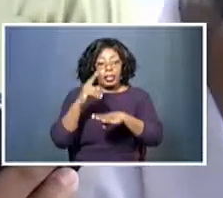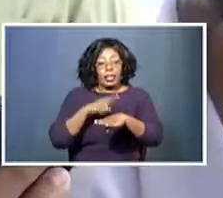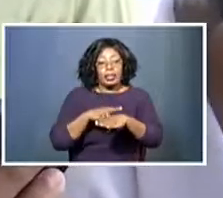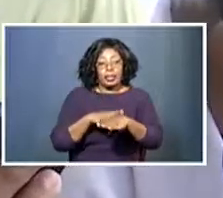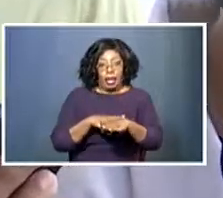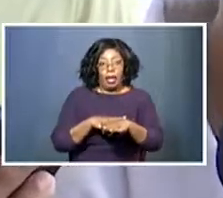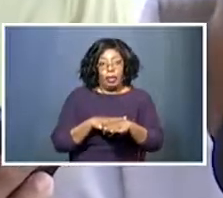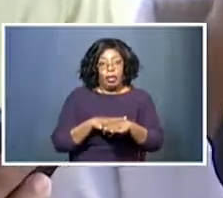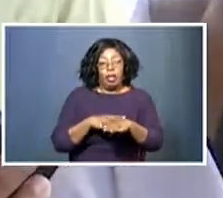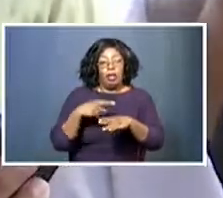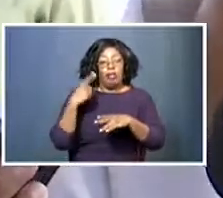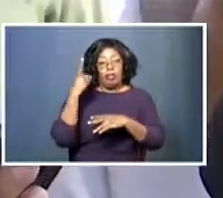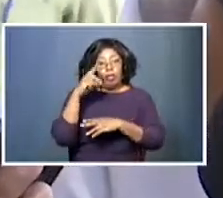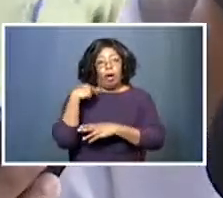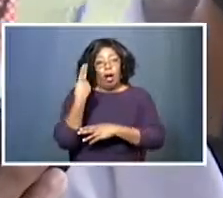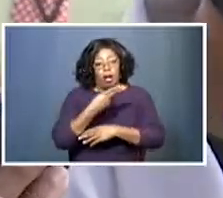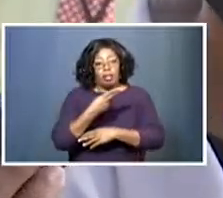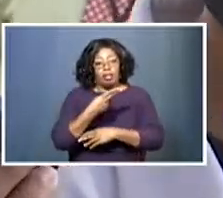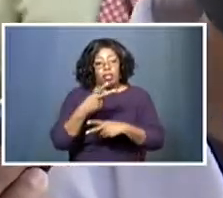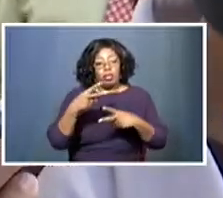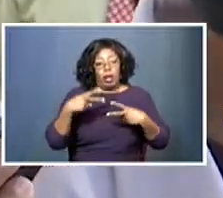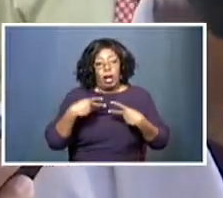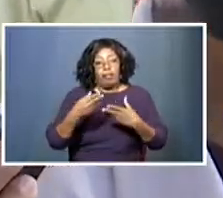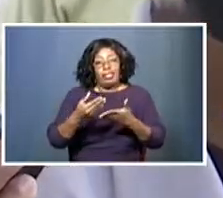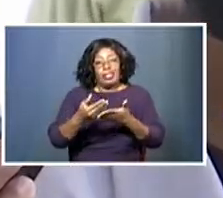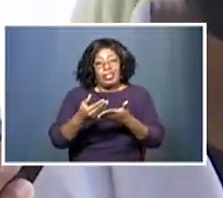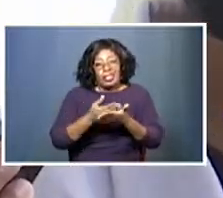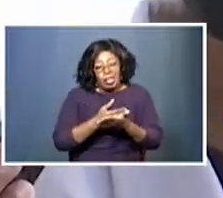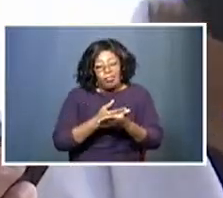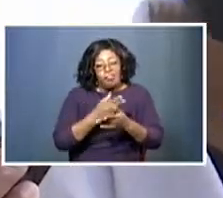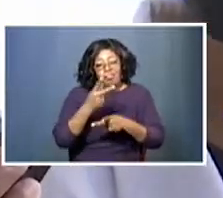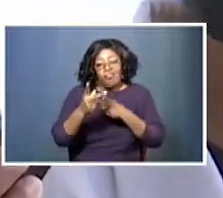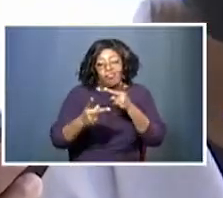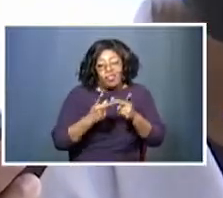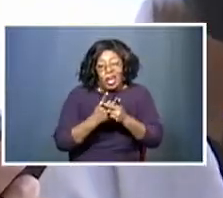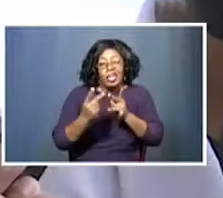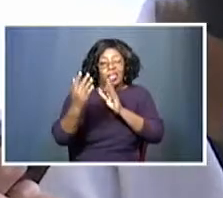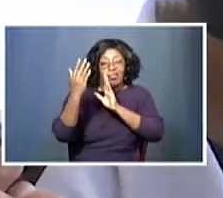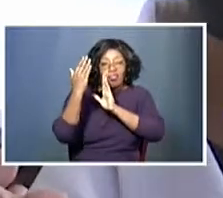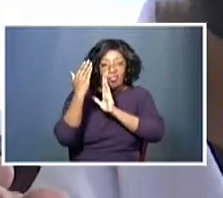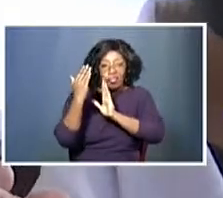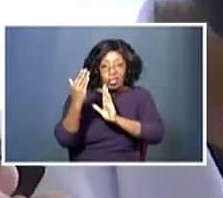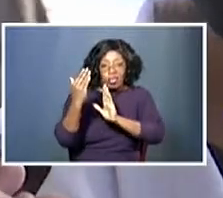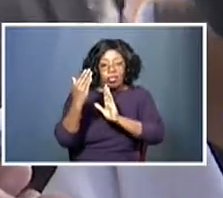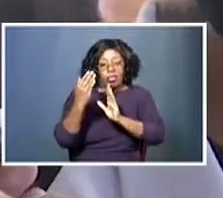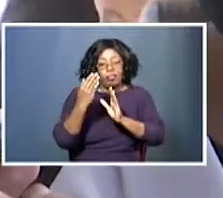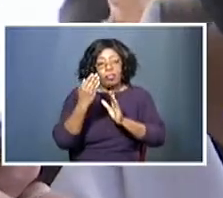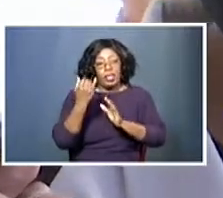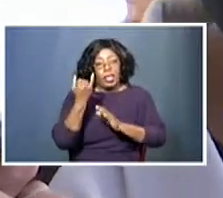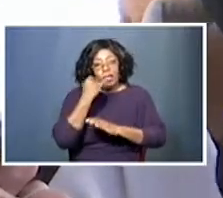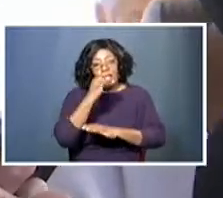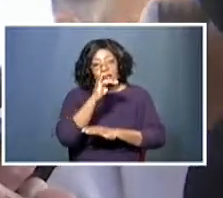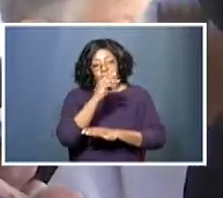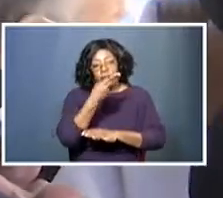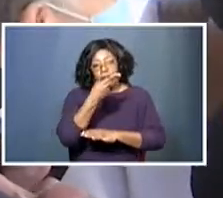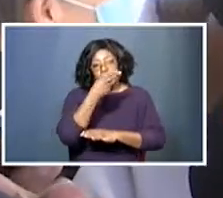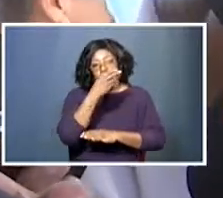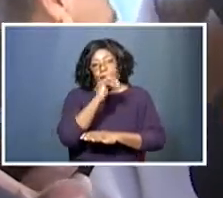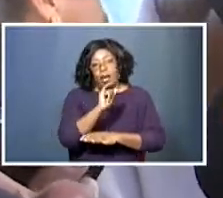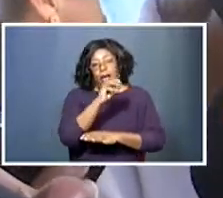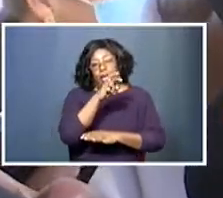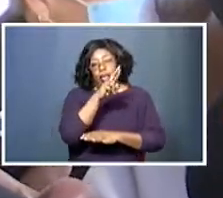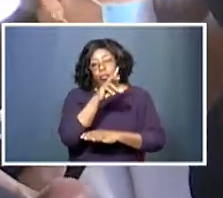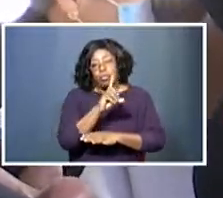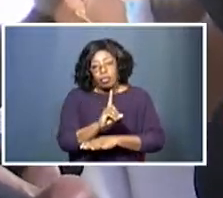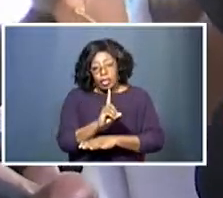come for us to be able to have some sort of face-to-face, whether it be a hybrid model or direct,